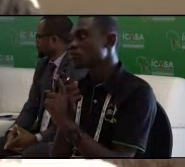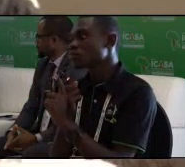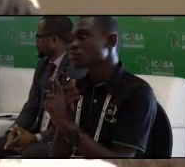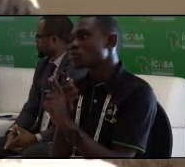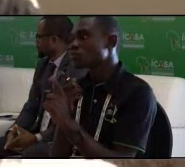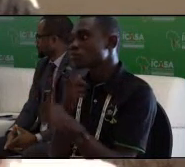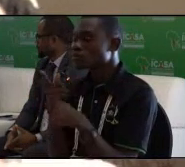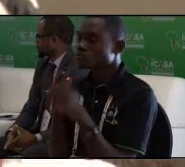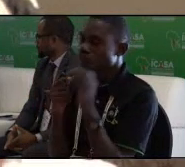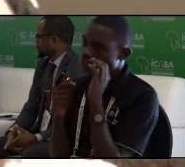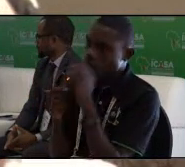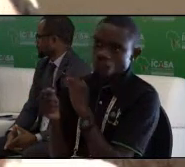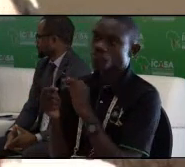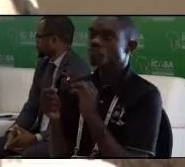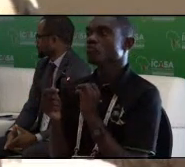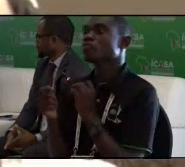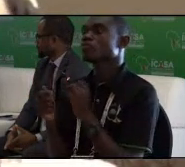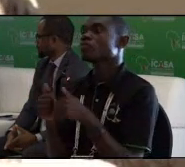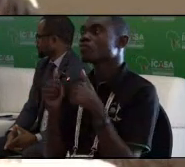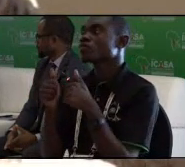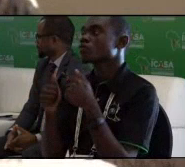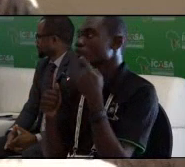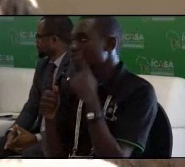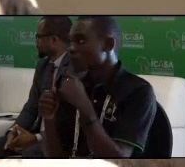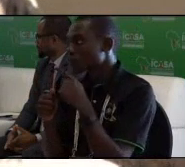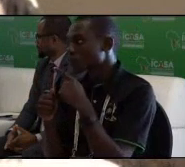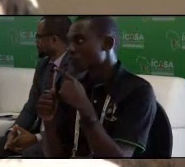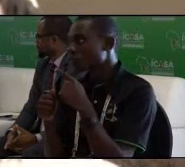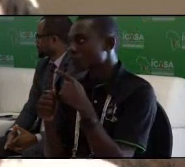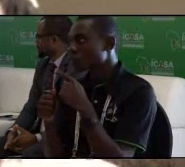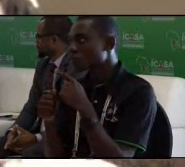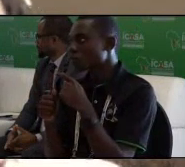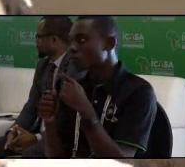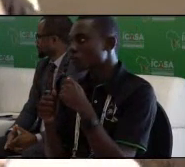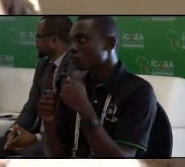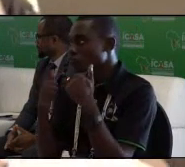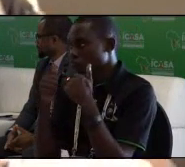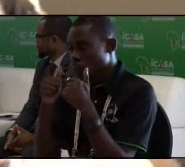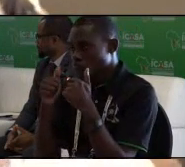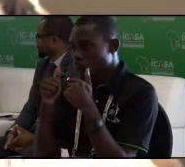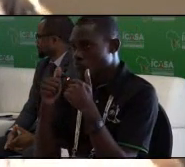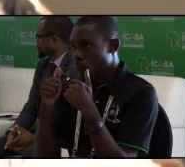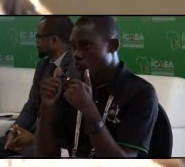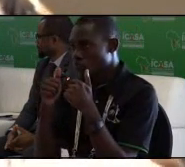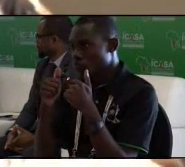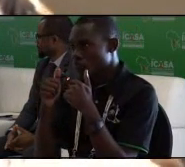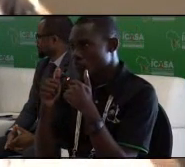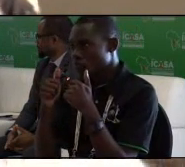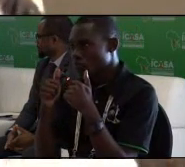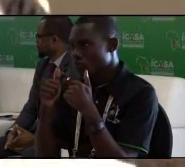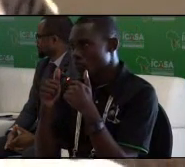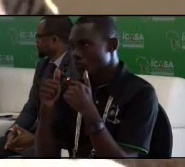PEPFAR, as well as Government of Uganda procurements. So that has been the split. Of course, save for